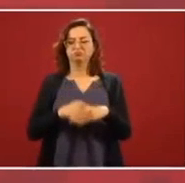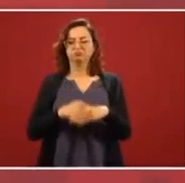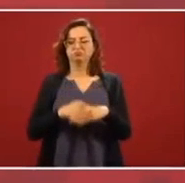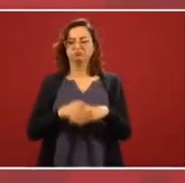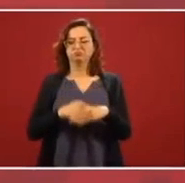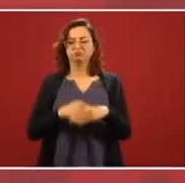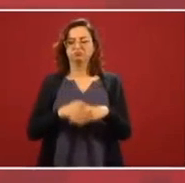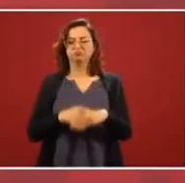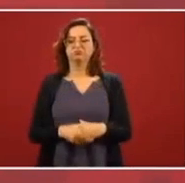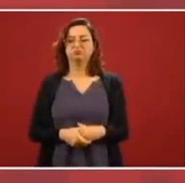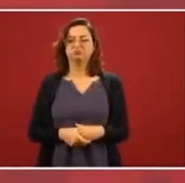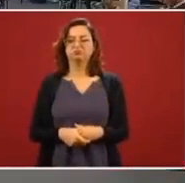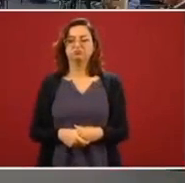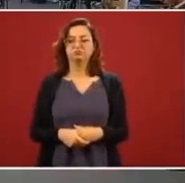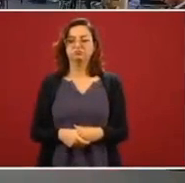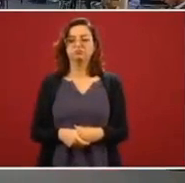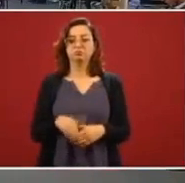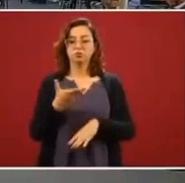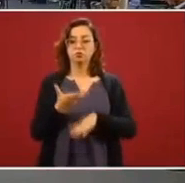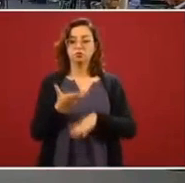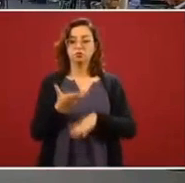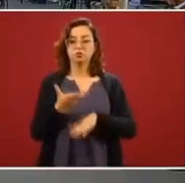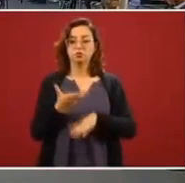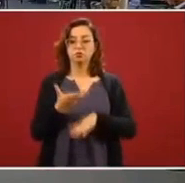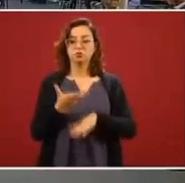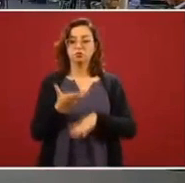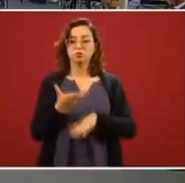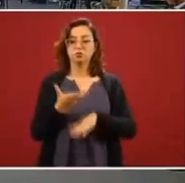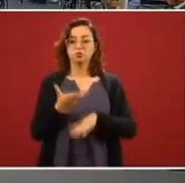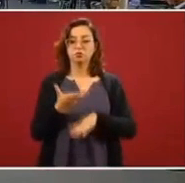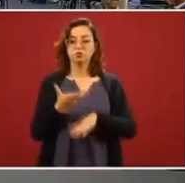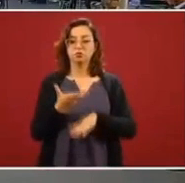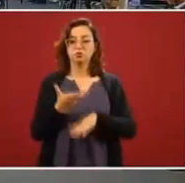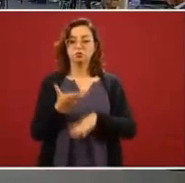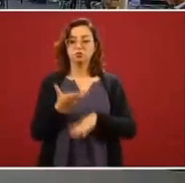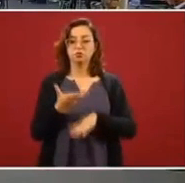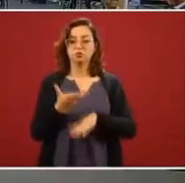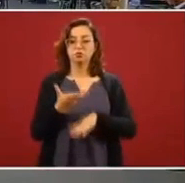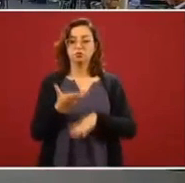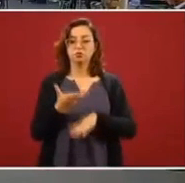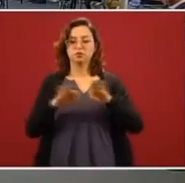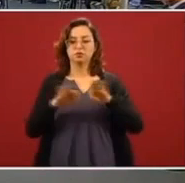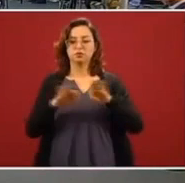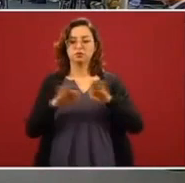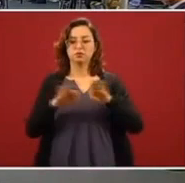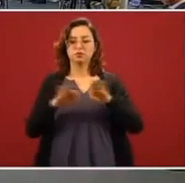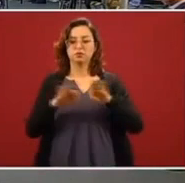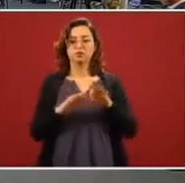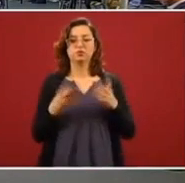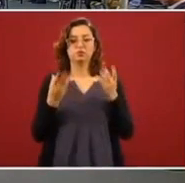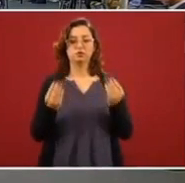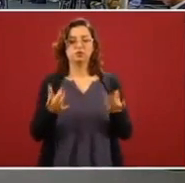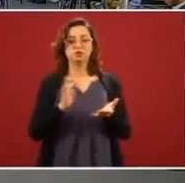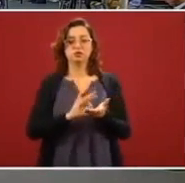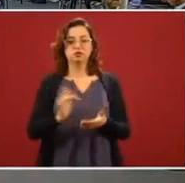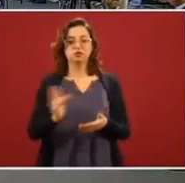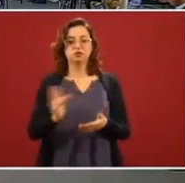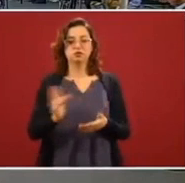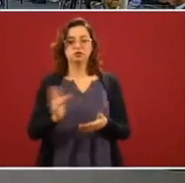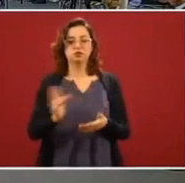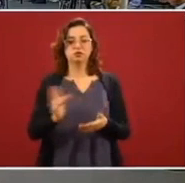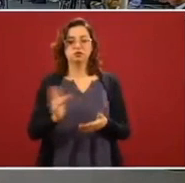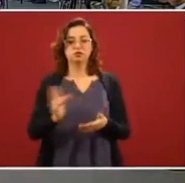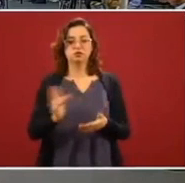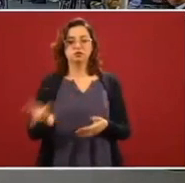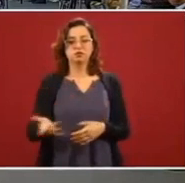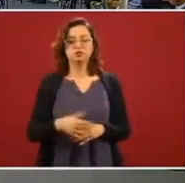that we are able to, por la importancia que tiene. because of the importance that it has. Muchas gracias, señor. Muy amable.